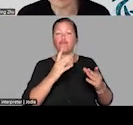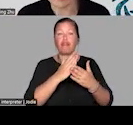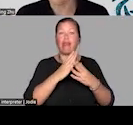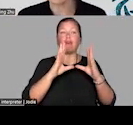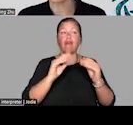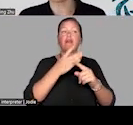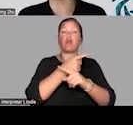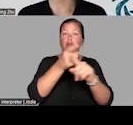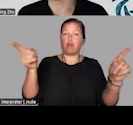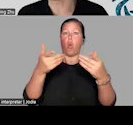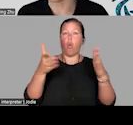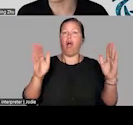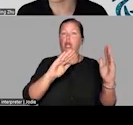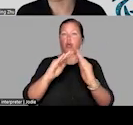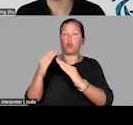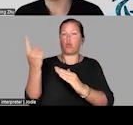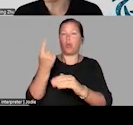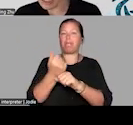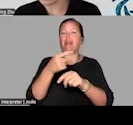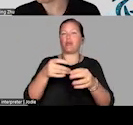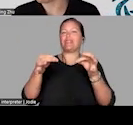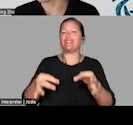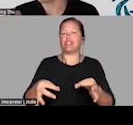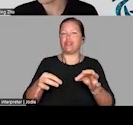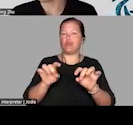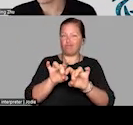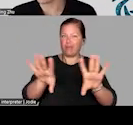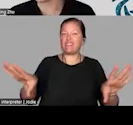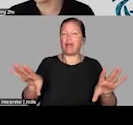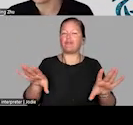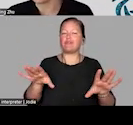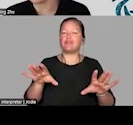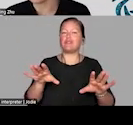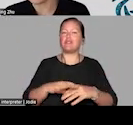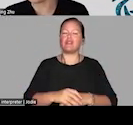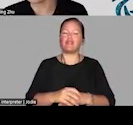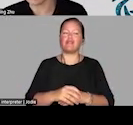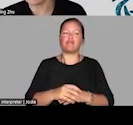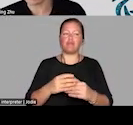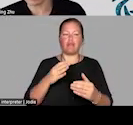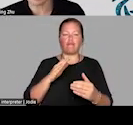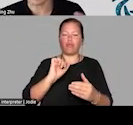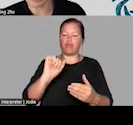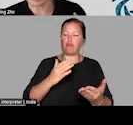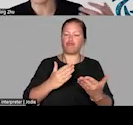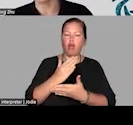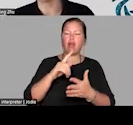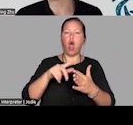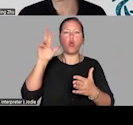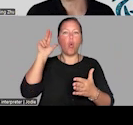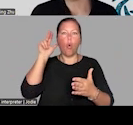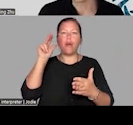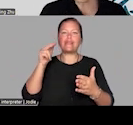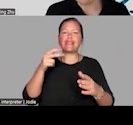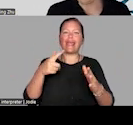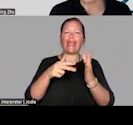creators making that trade-off decisions themselves sometimes, giving that rights, that technology like noise injection to you.